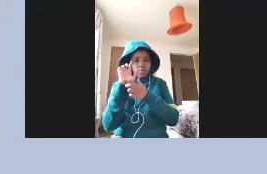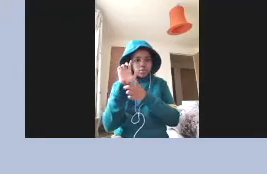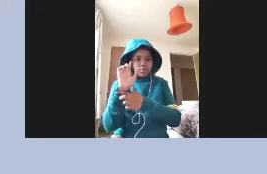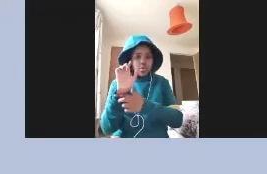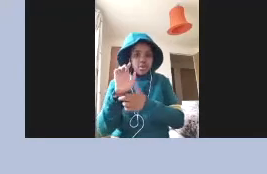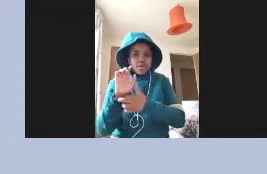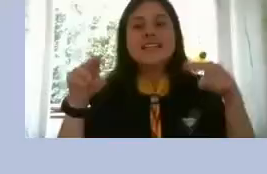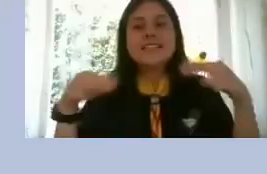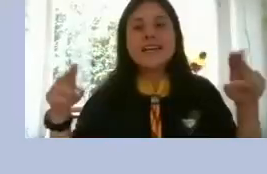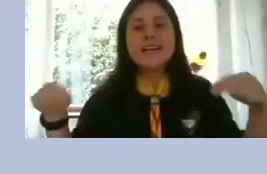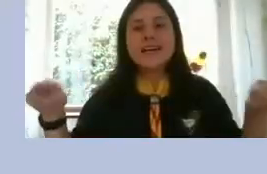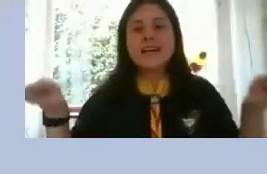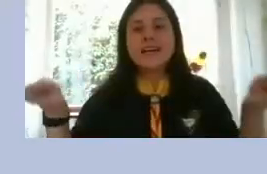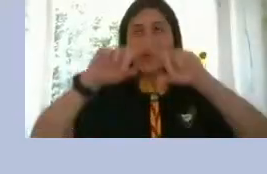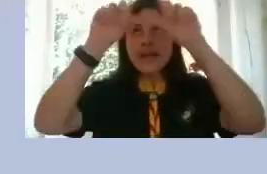purple and blue.